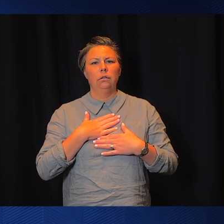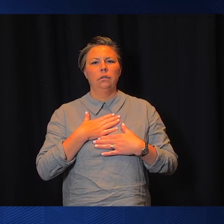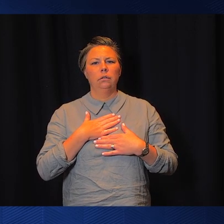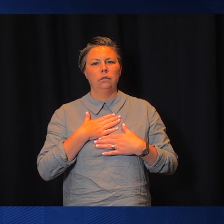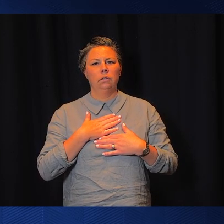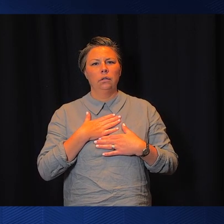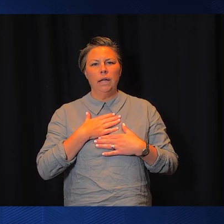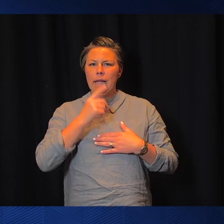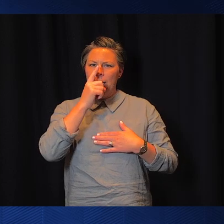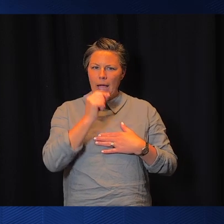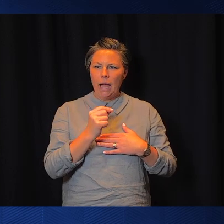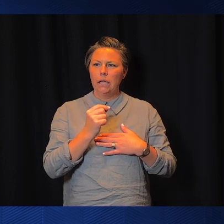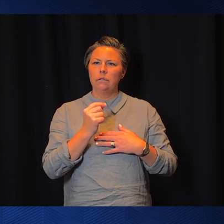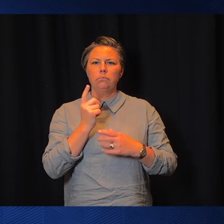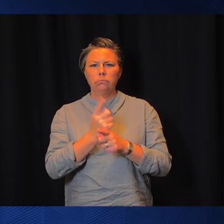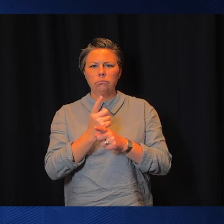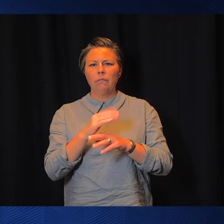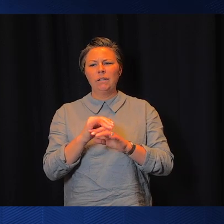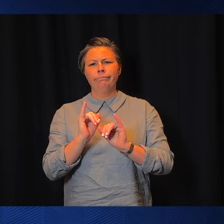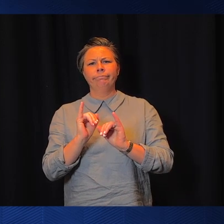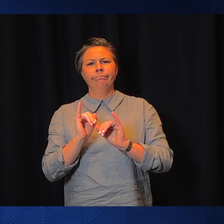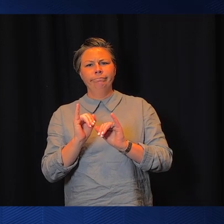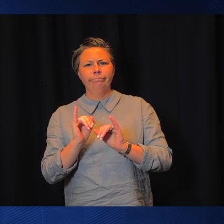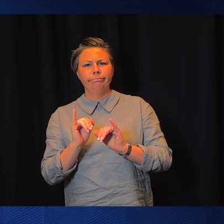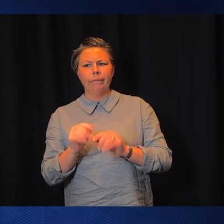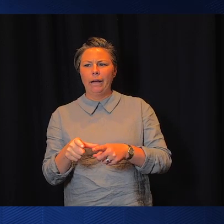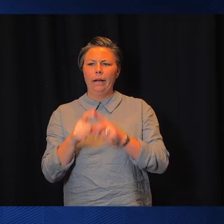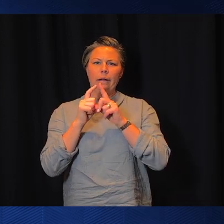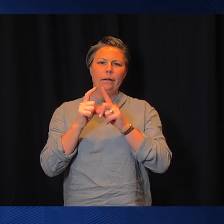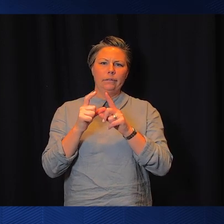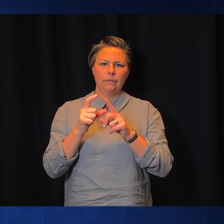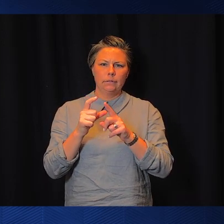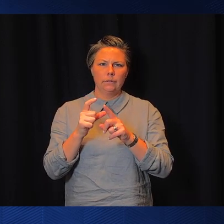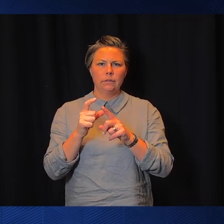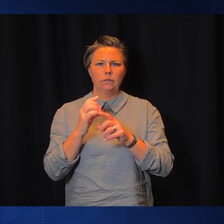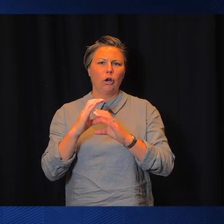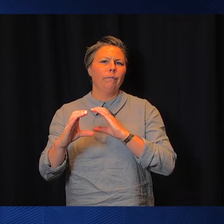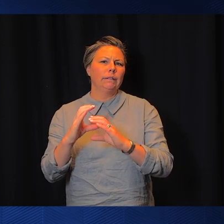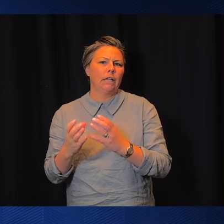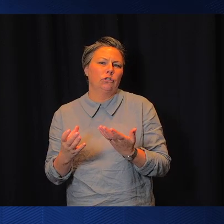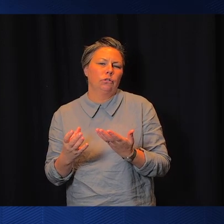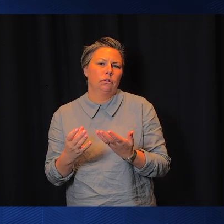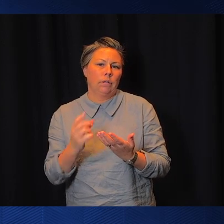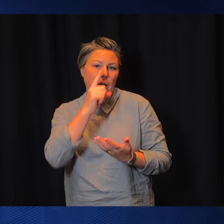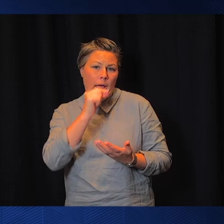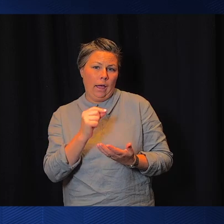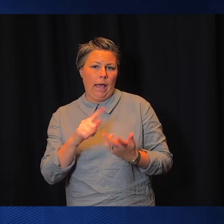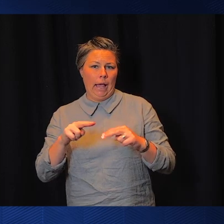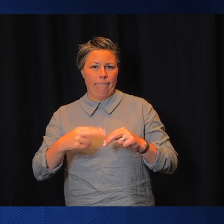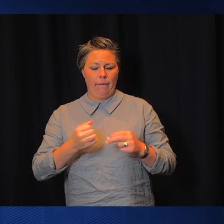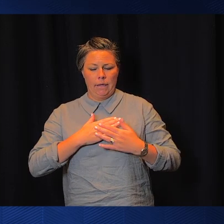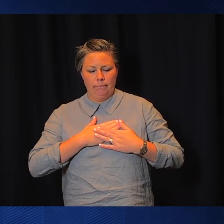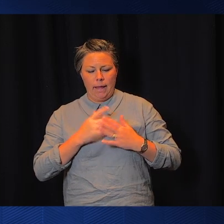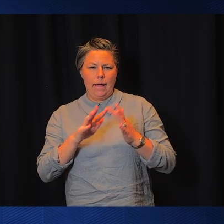a lot of difficult situations or difficult conversation can happen. But in